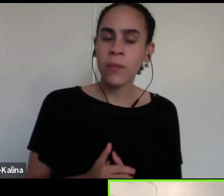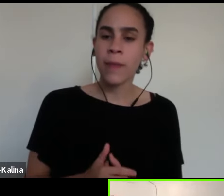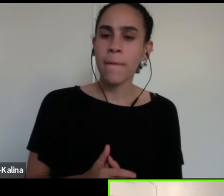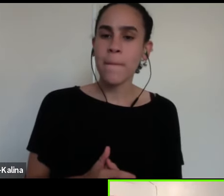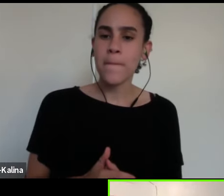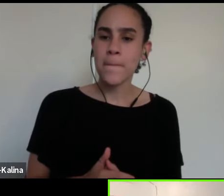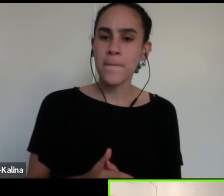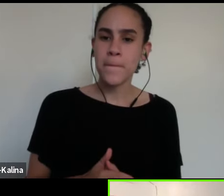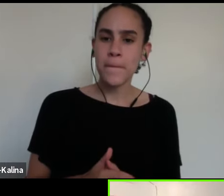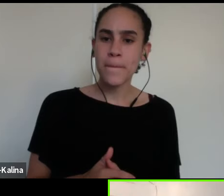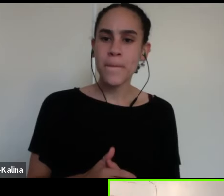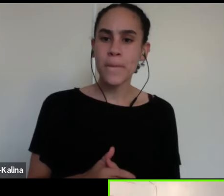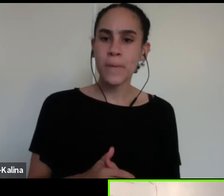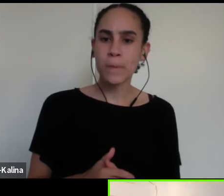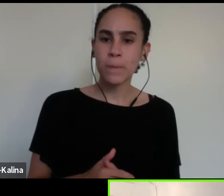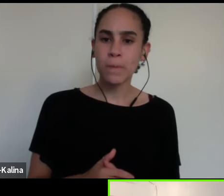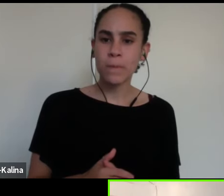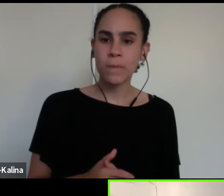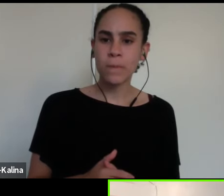And I think,